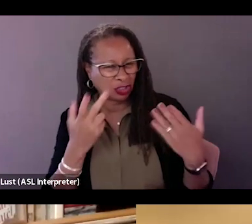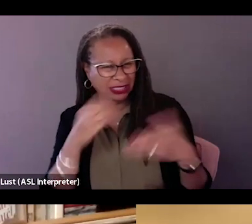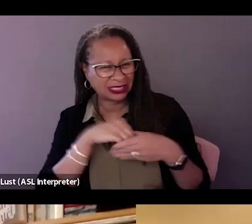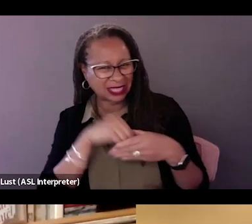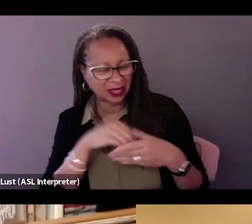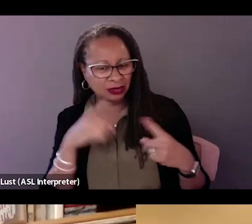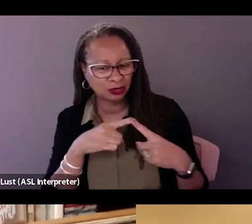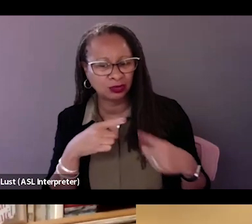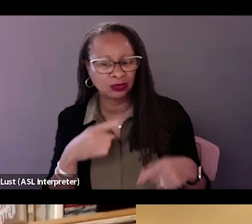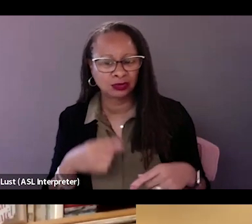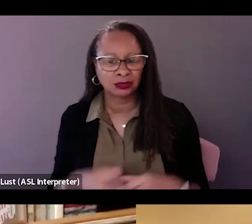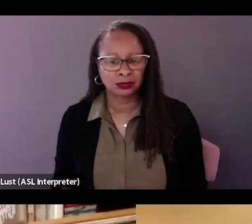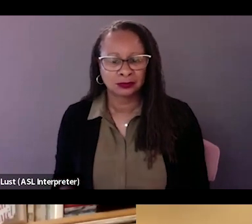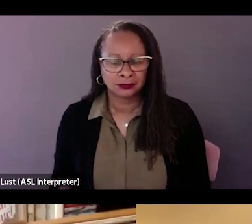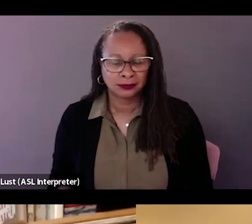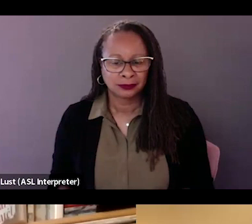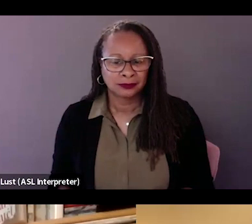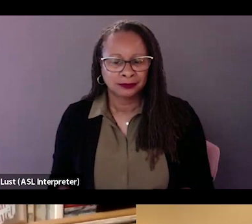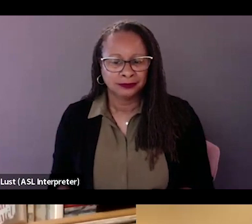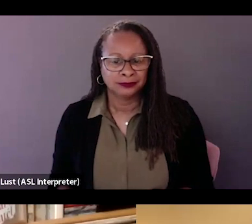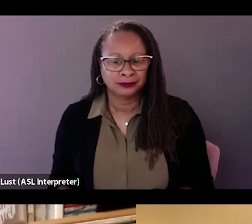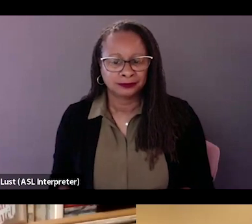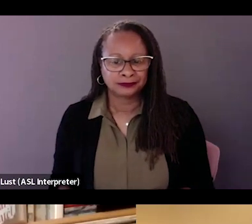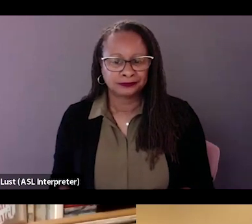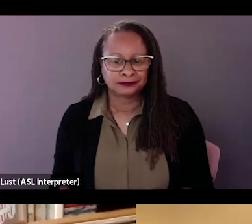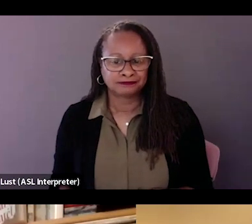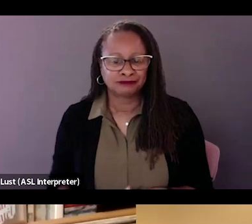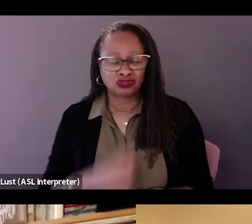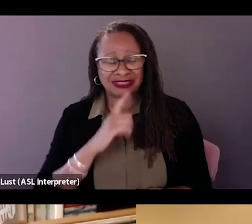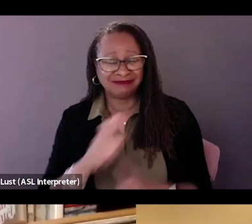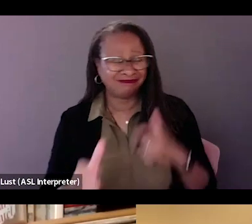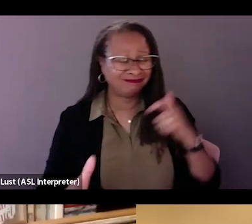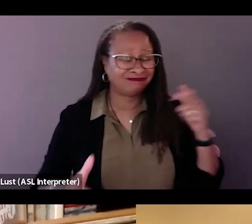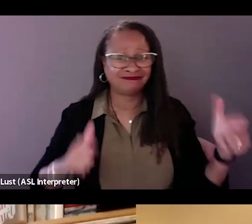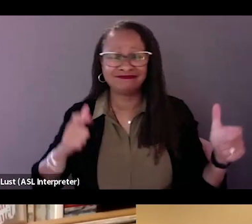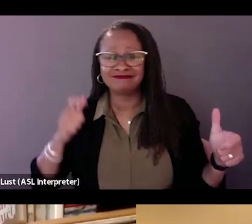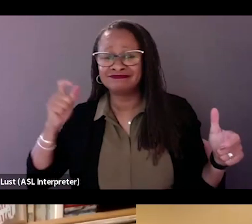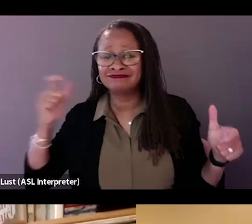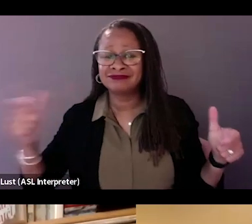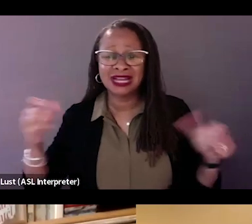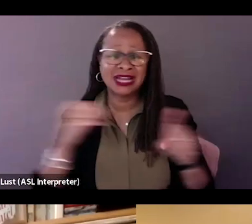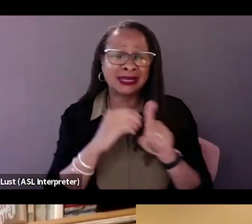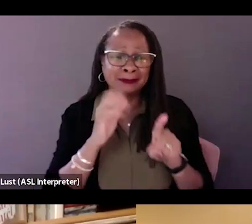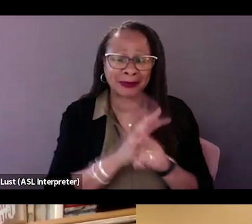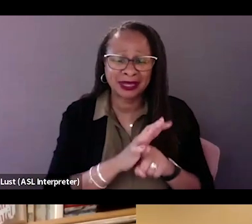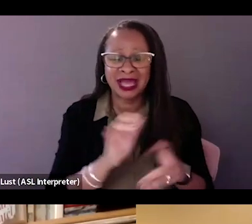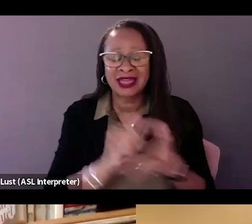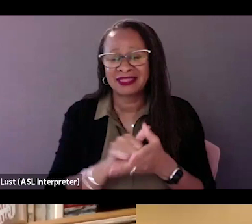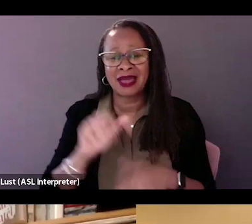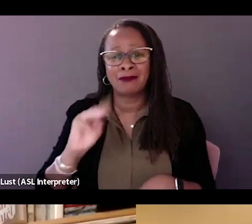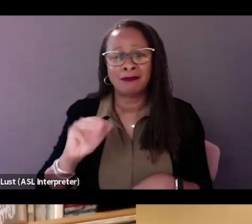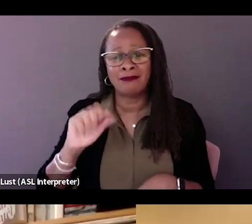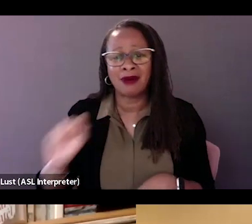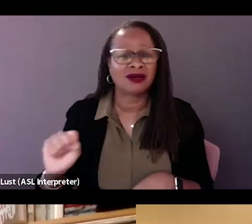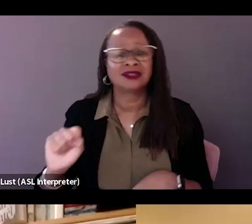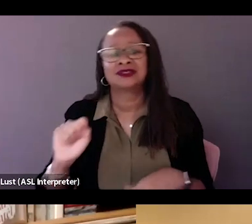just the massive impact that mass messaging has via